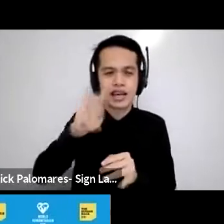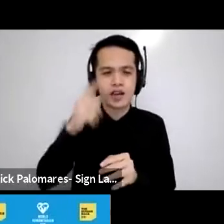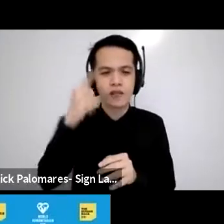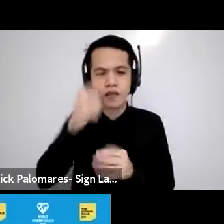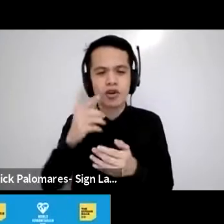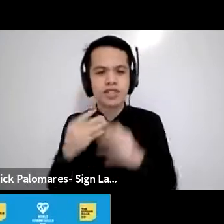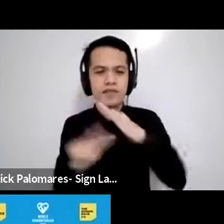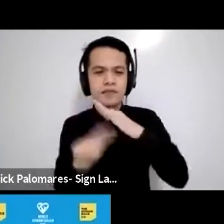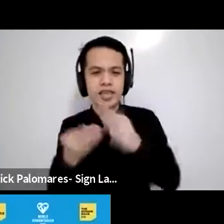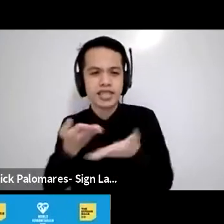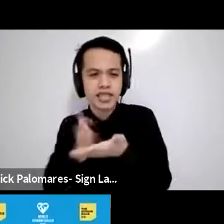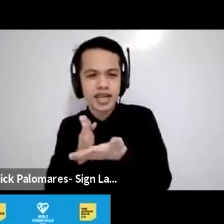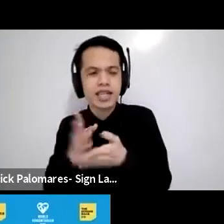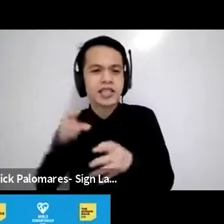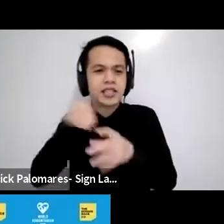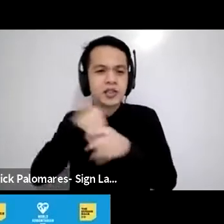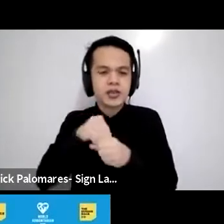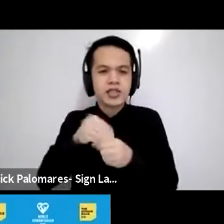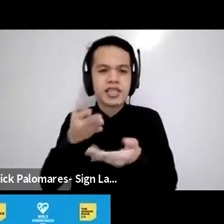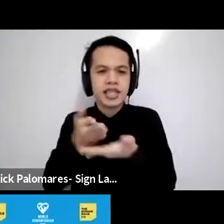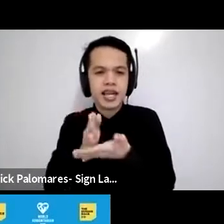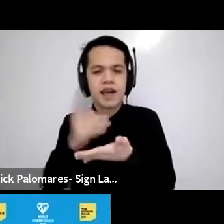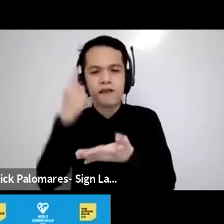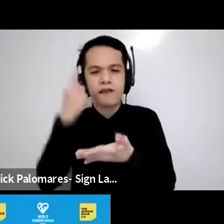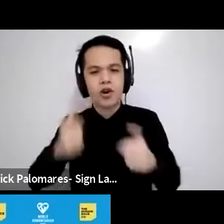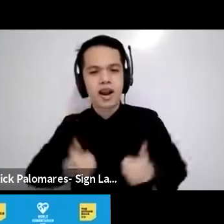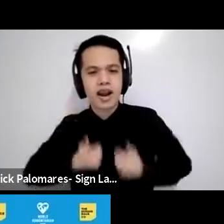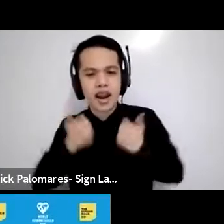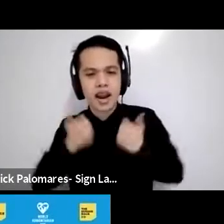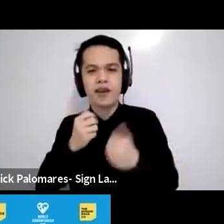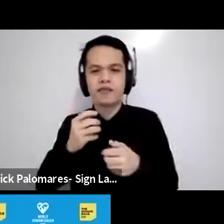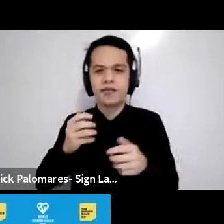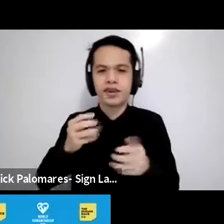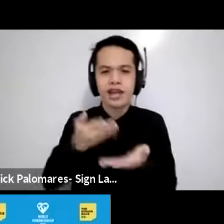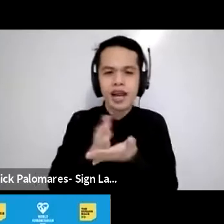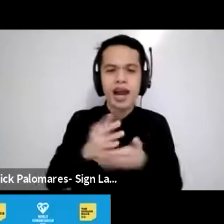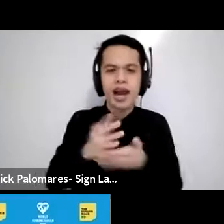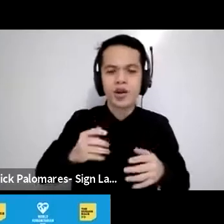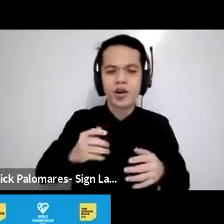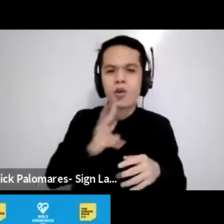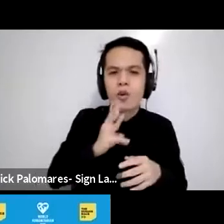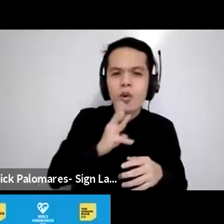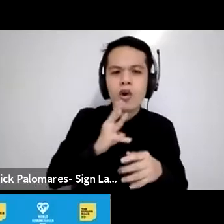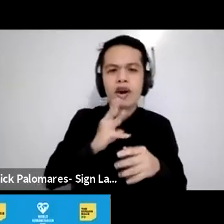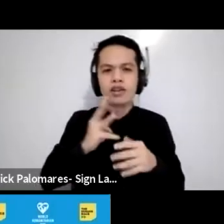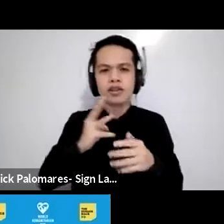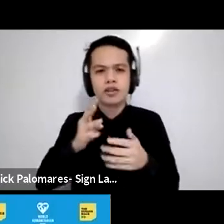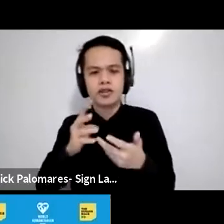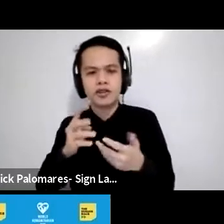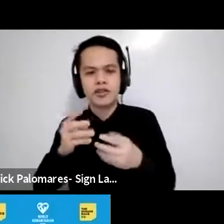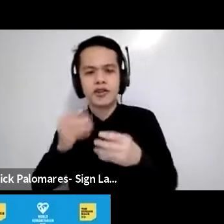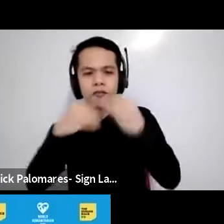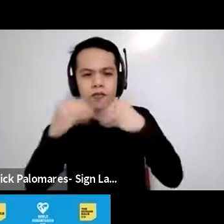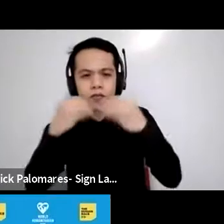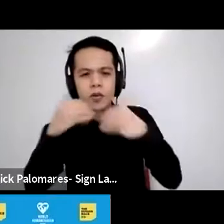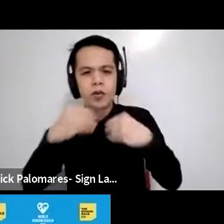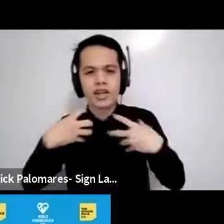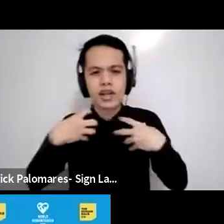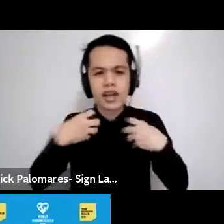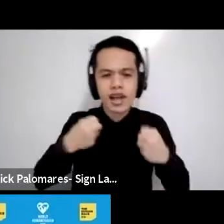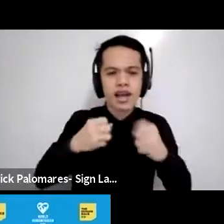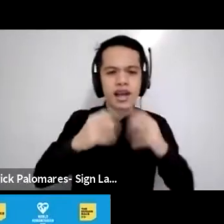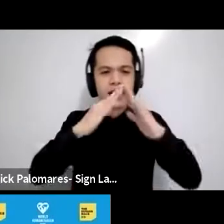basic rights, including the right to life, water and sanitation and food, health,